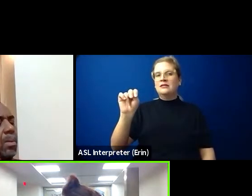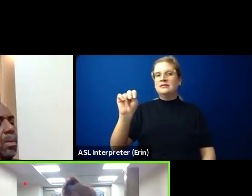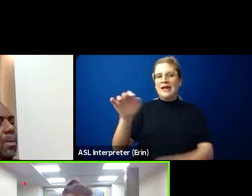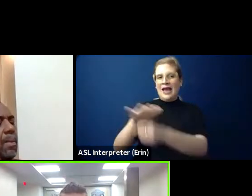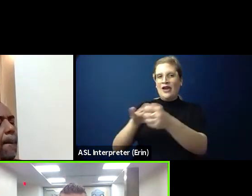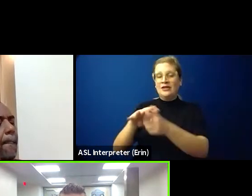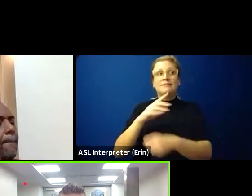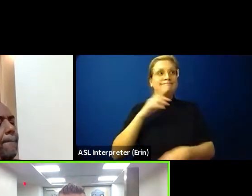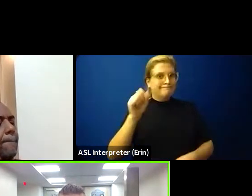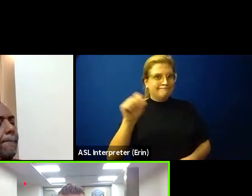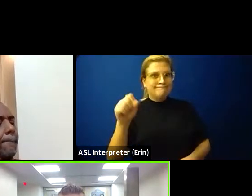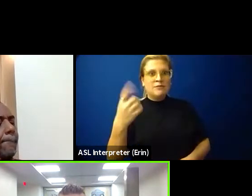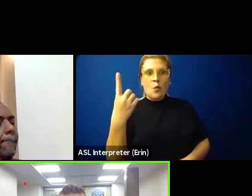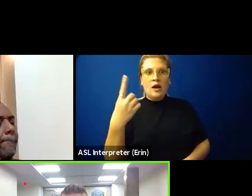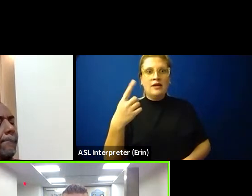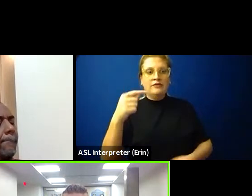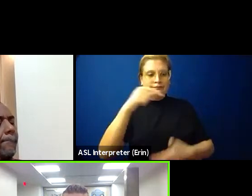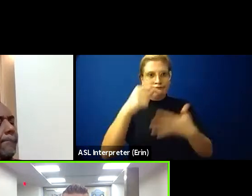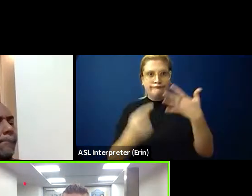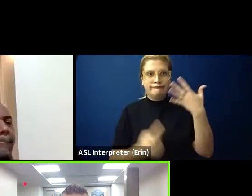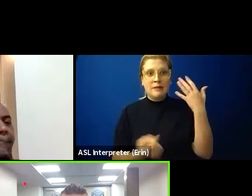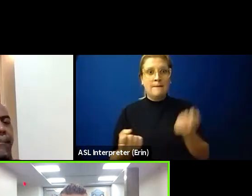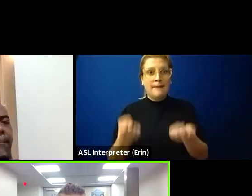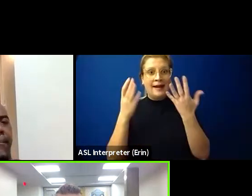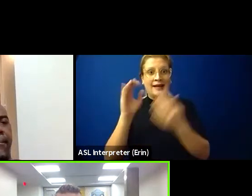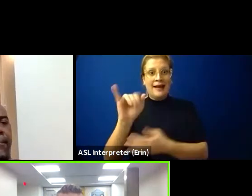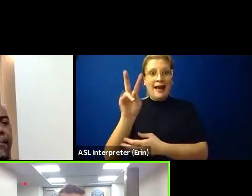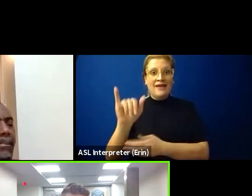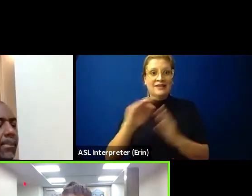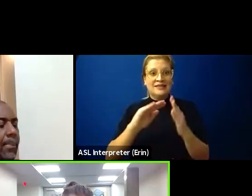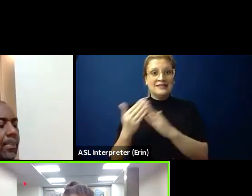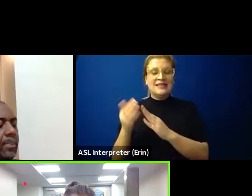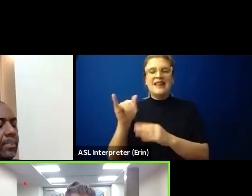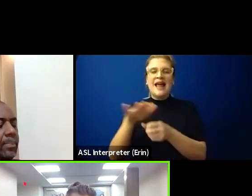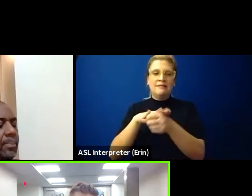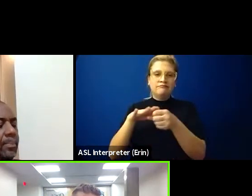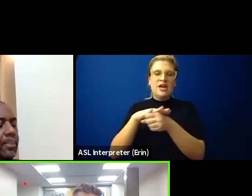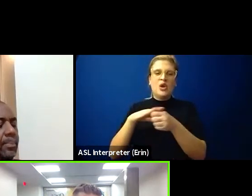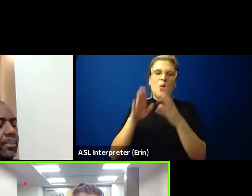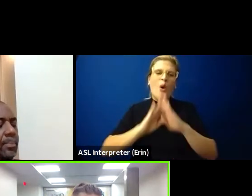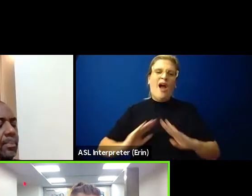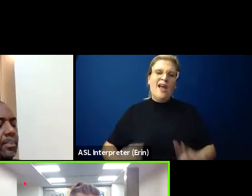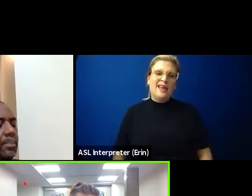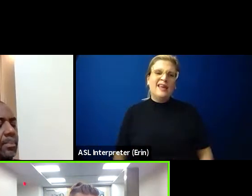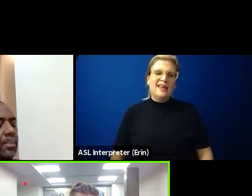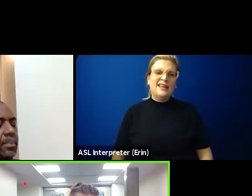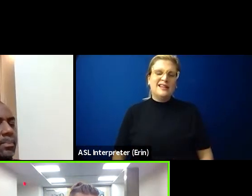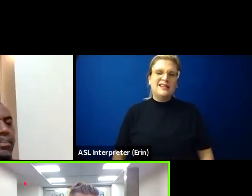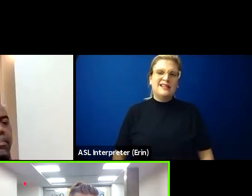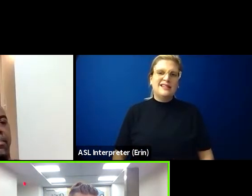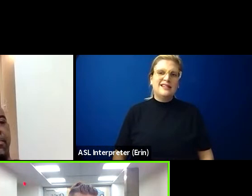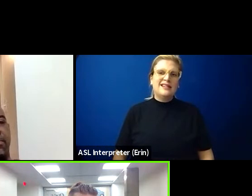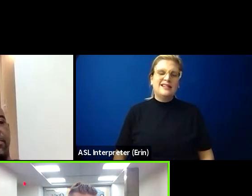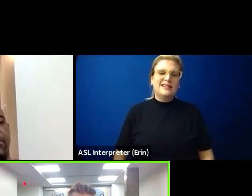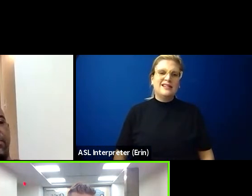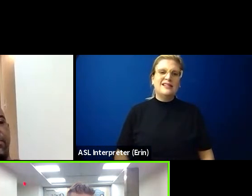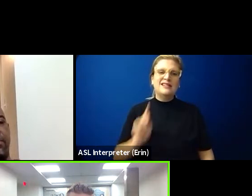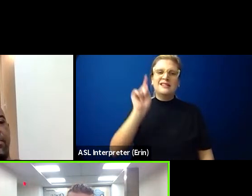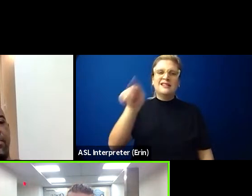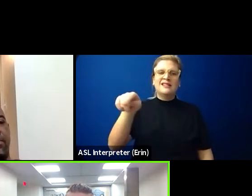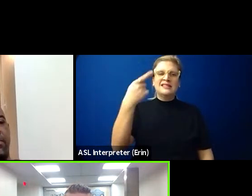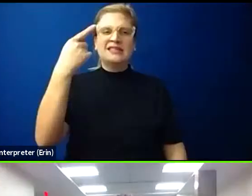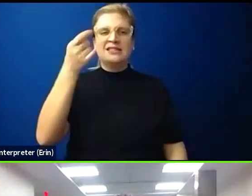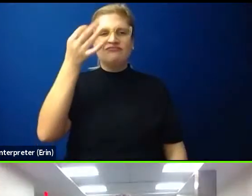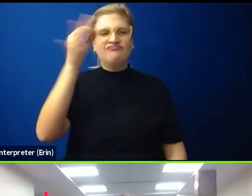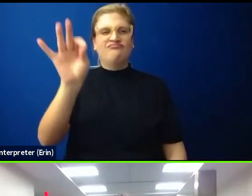many distilleries in Ivy City. That is a pretty quiet area over on Gallaudet